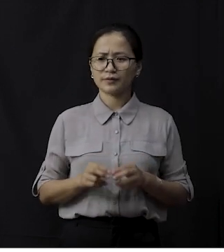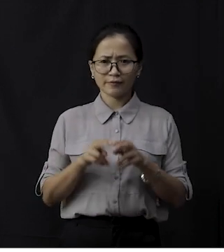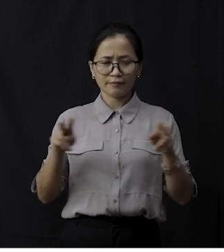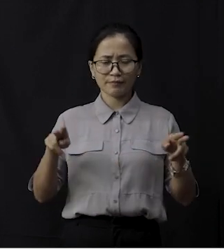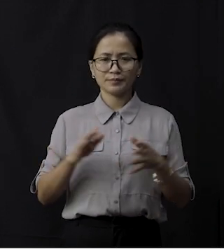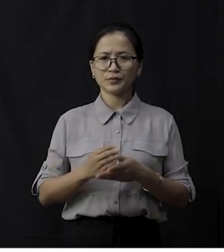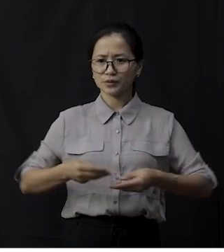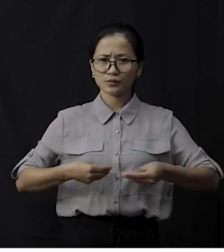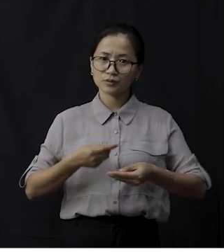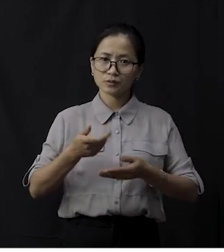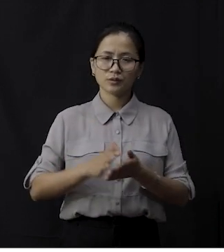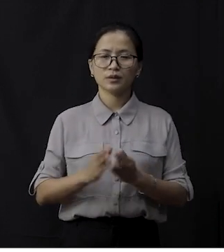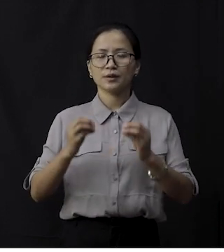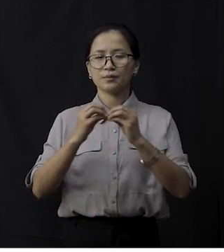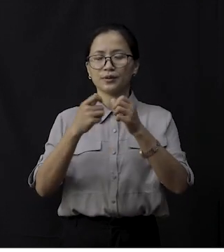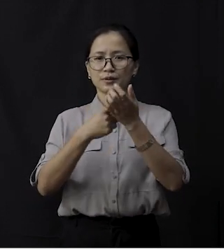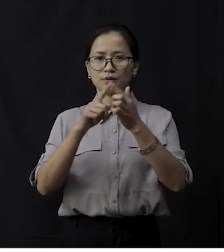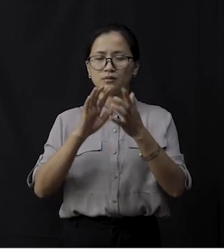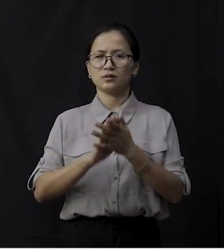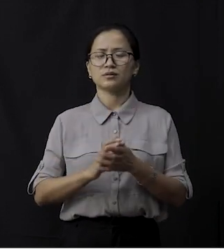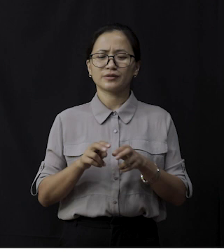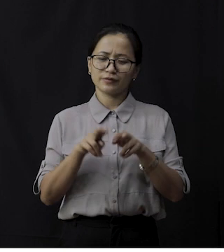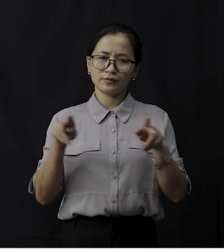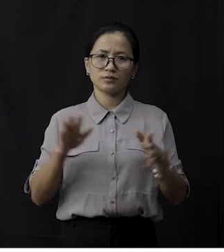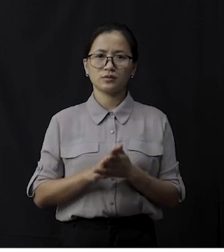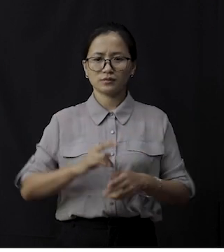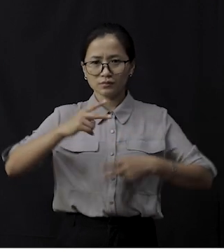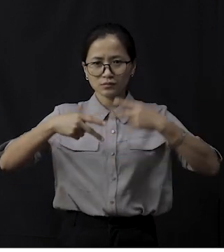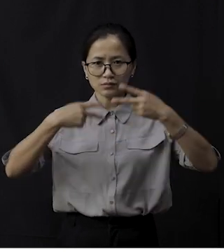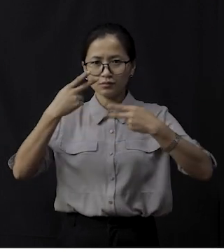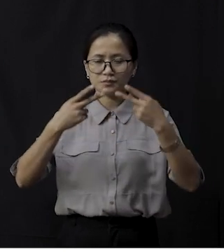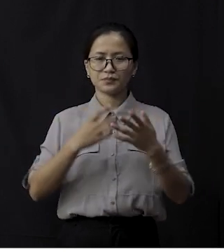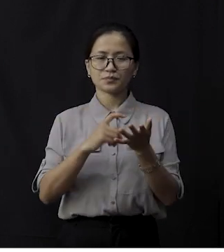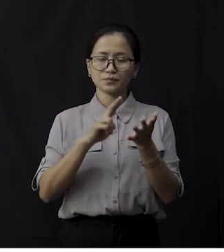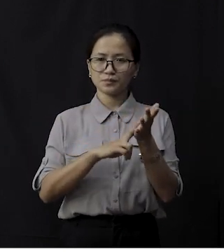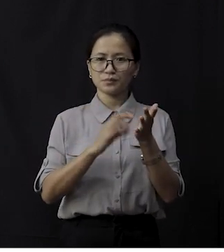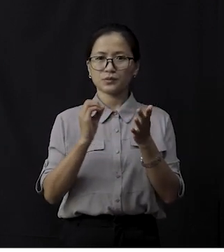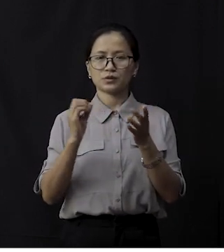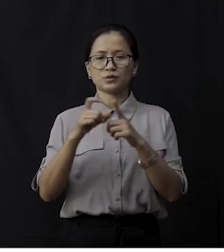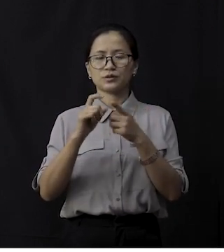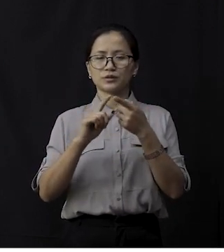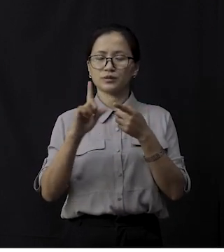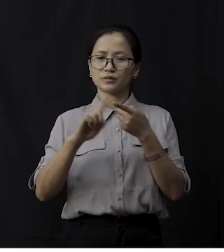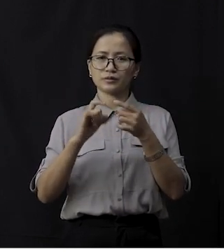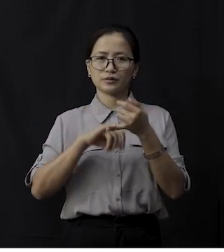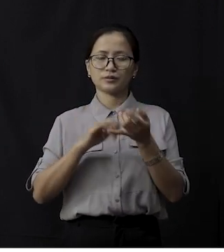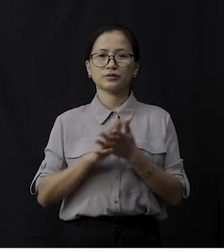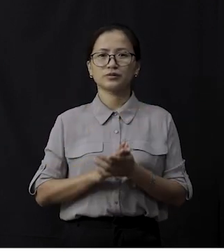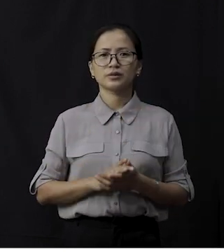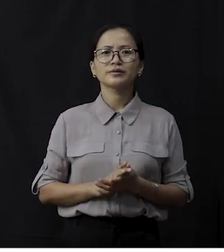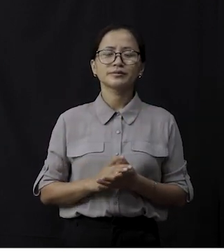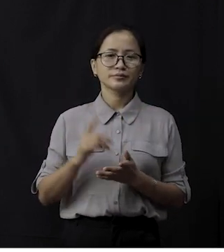like bread, rice, cookies, noodles, even noodles, whether it is, that hot